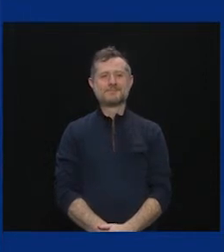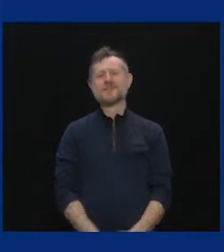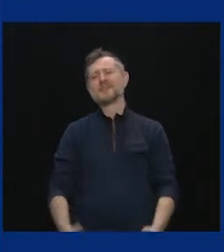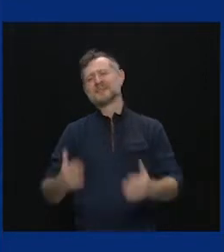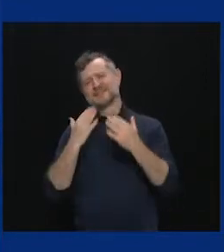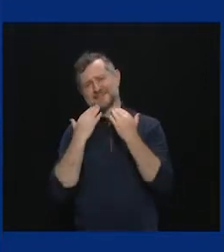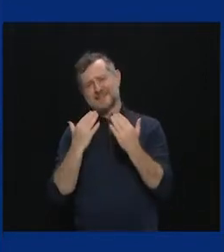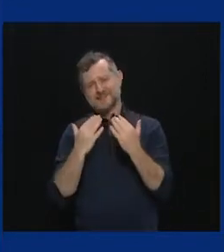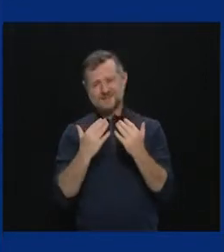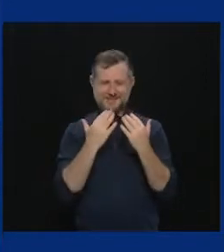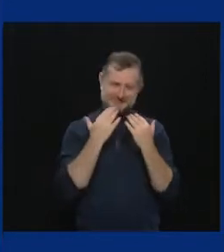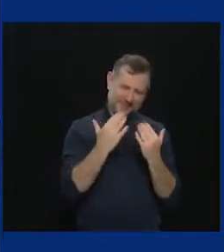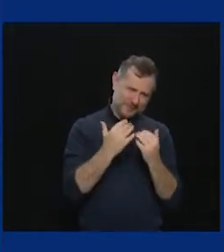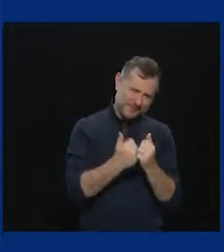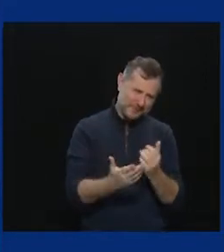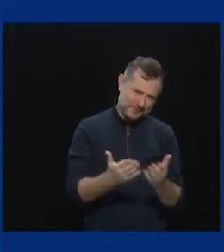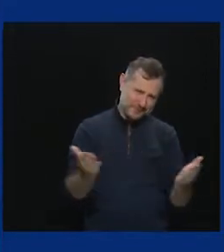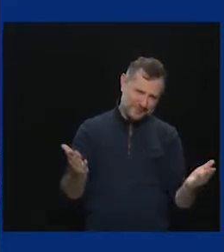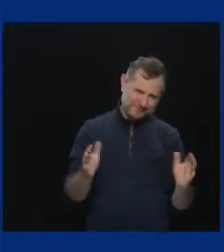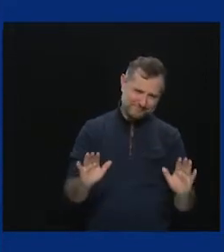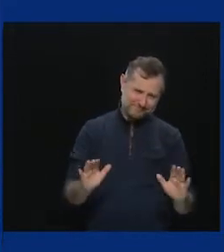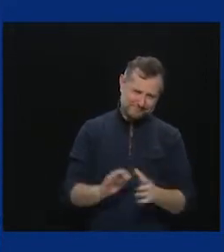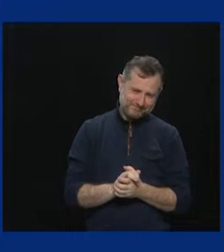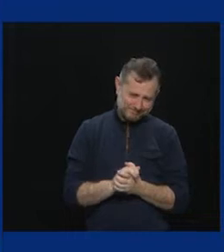Thank you, everyone. Thank you.